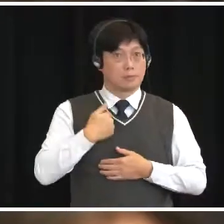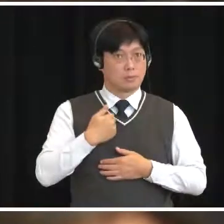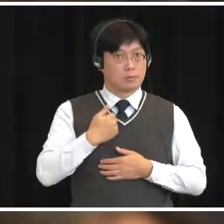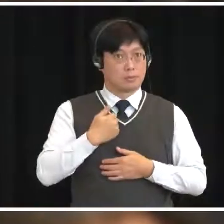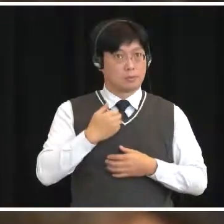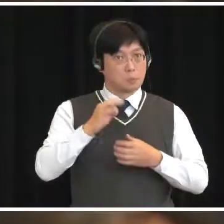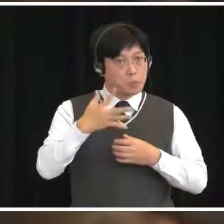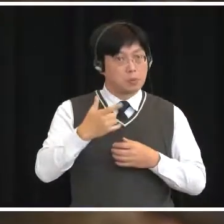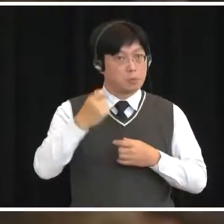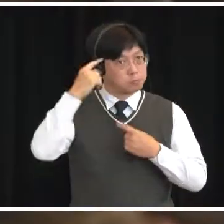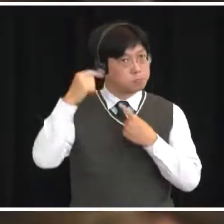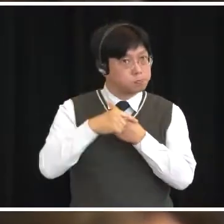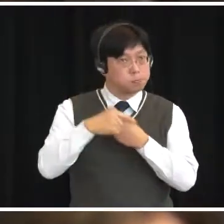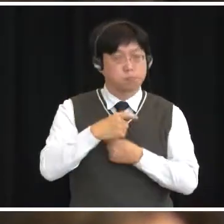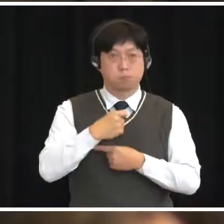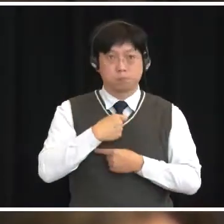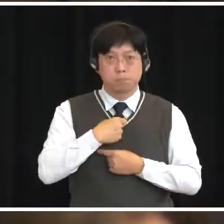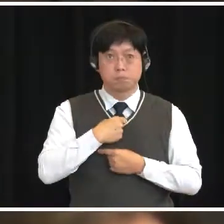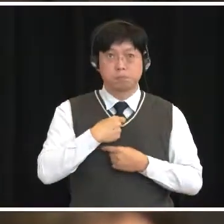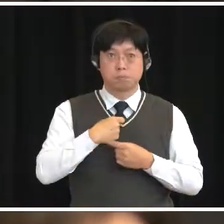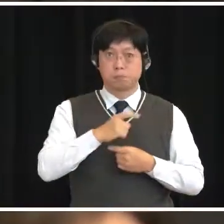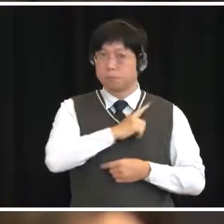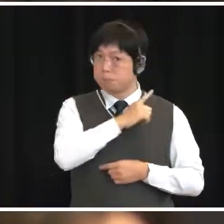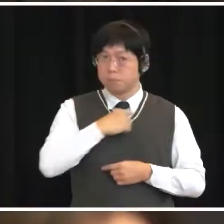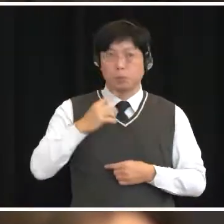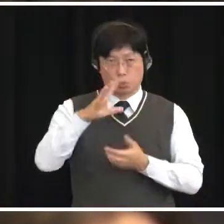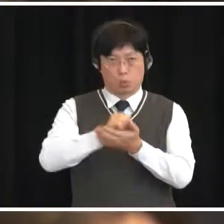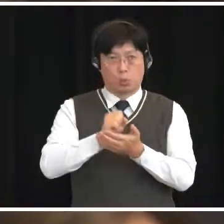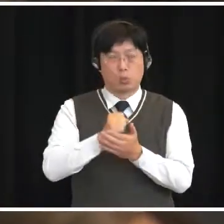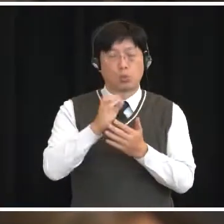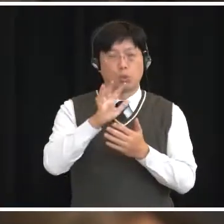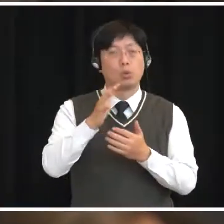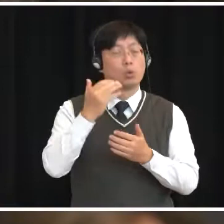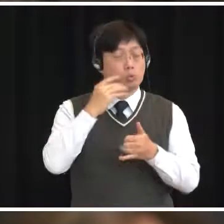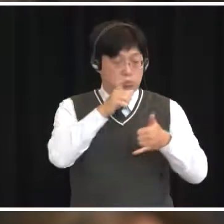But we did have some data on suicide attempts.